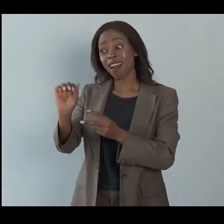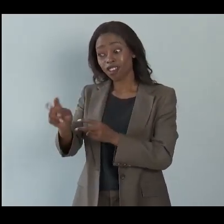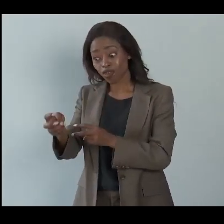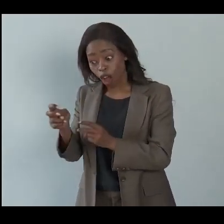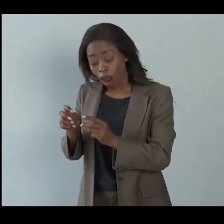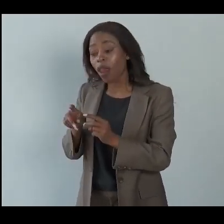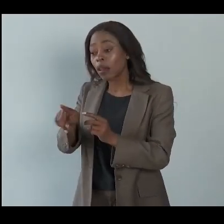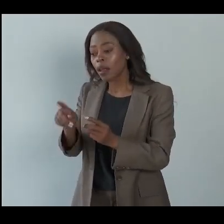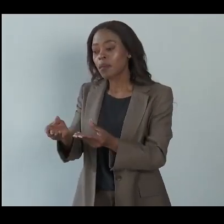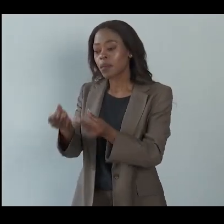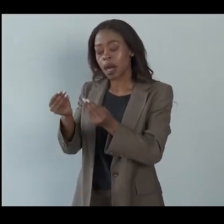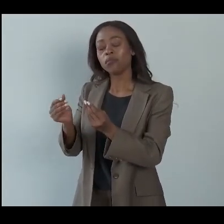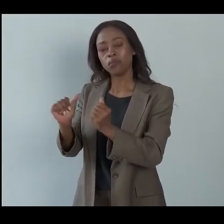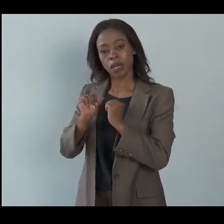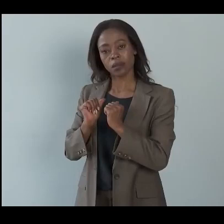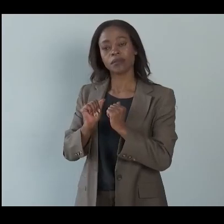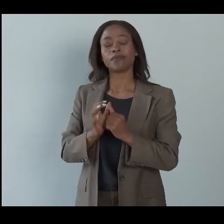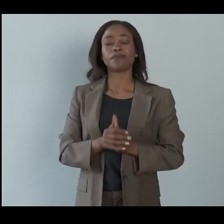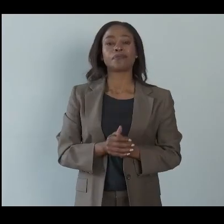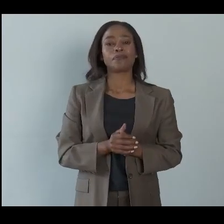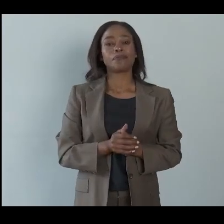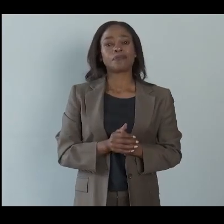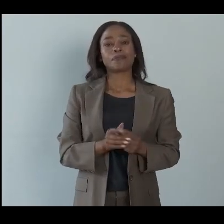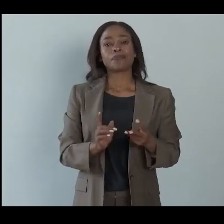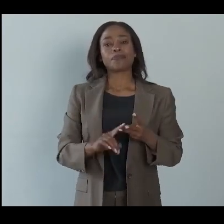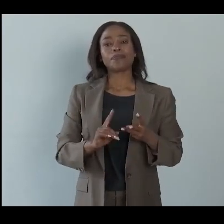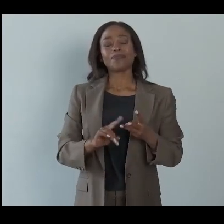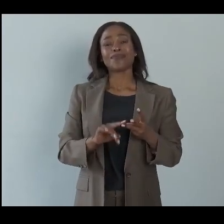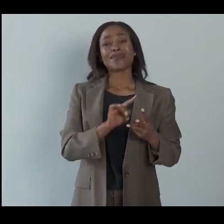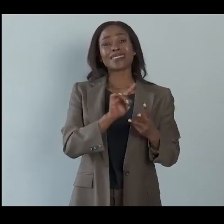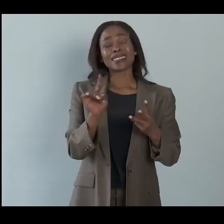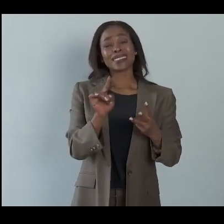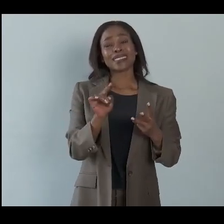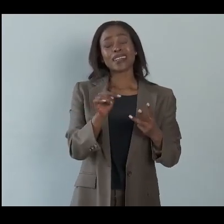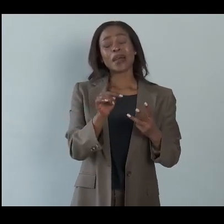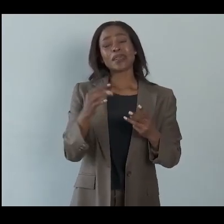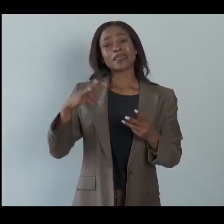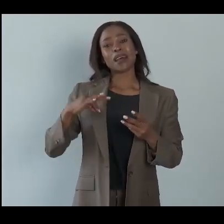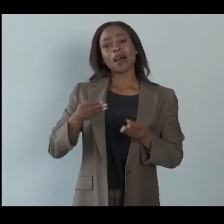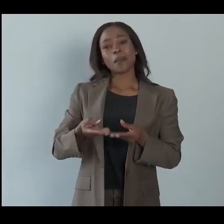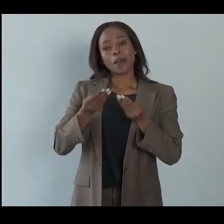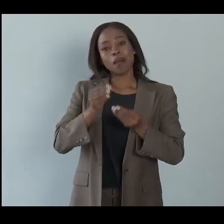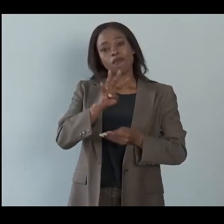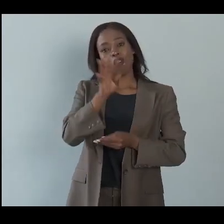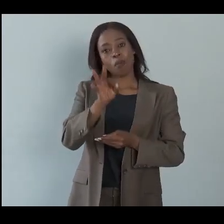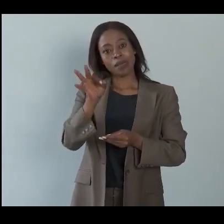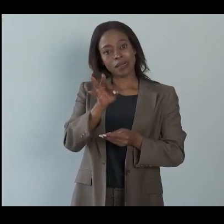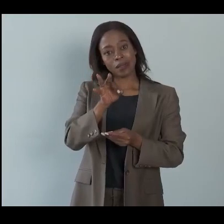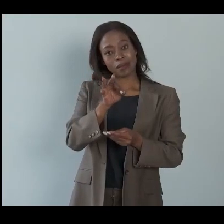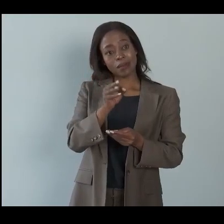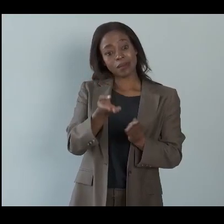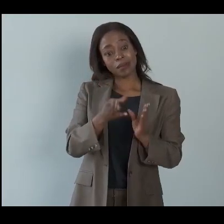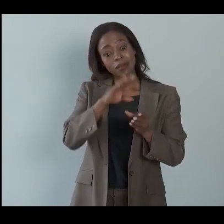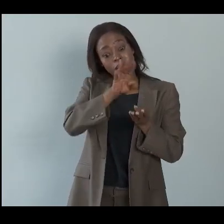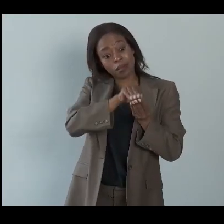grew 32%. On a statutory basis, revenue grew 4% with a 21% growth in EBITDA.